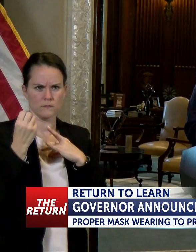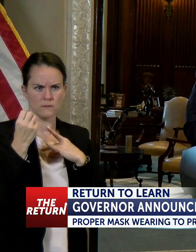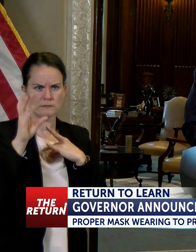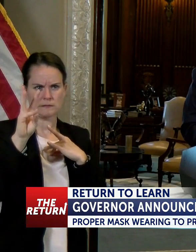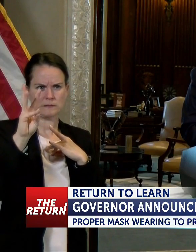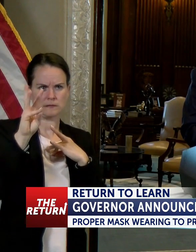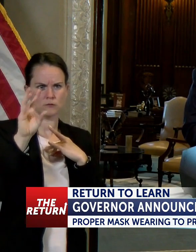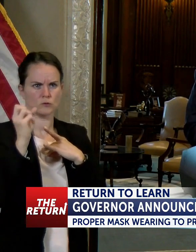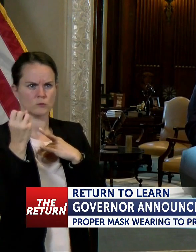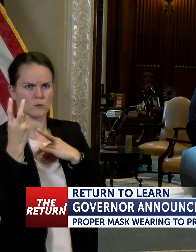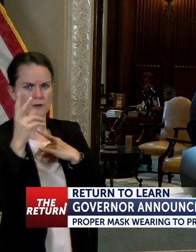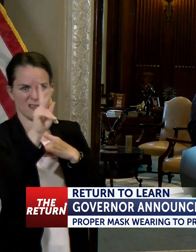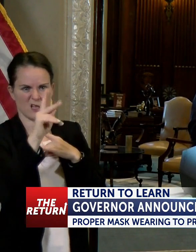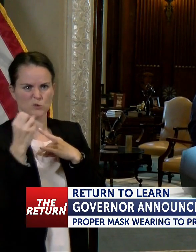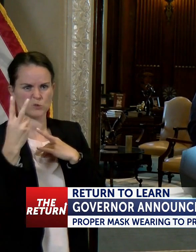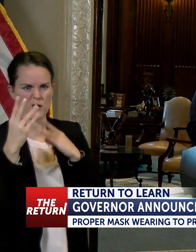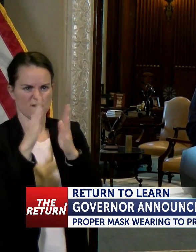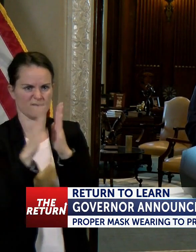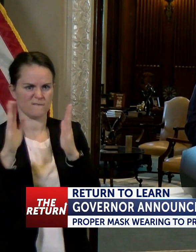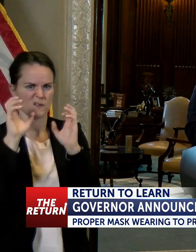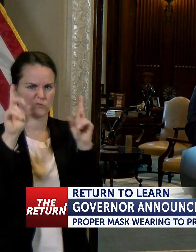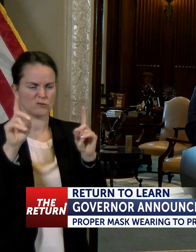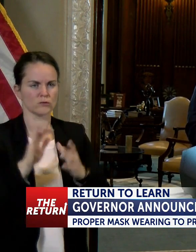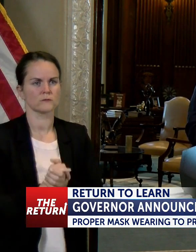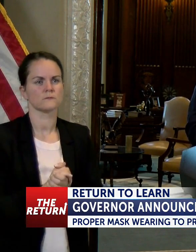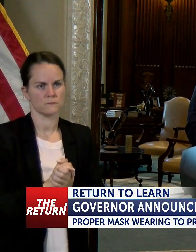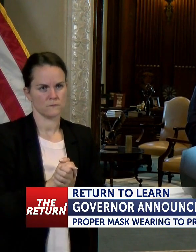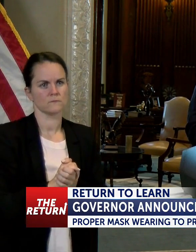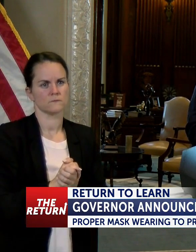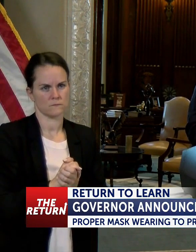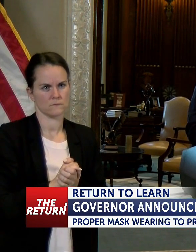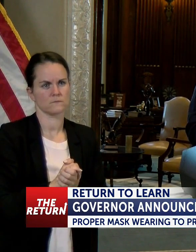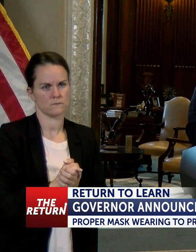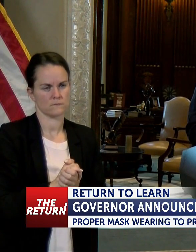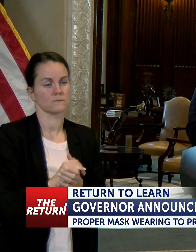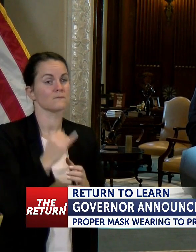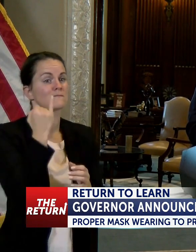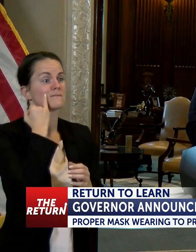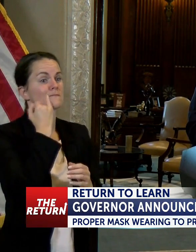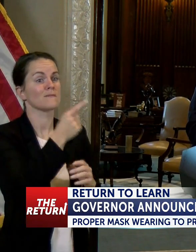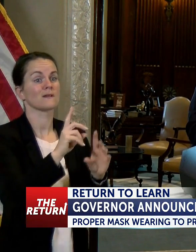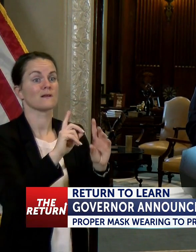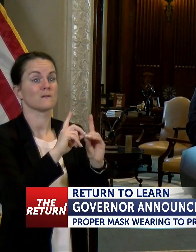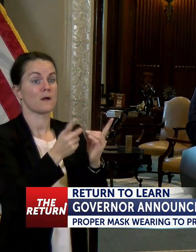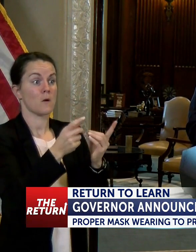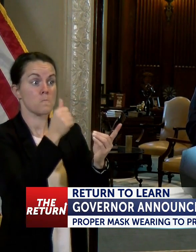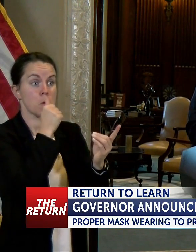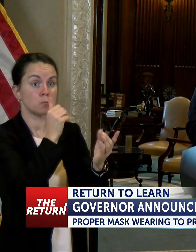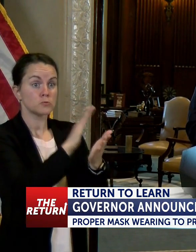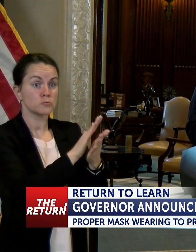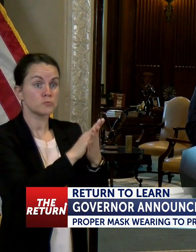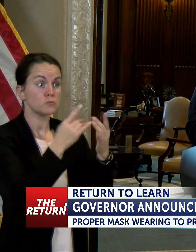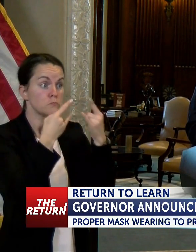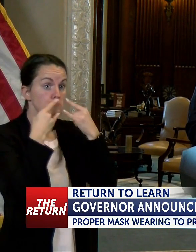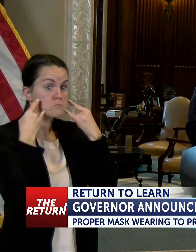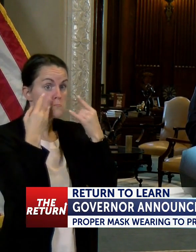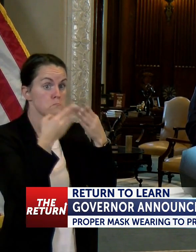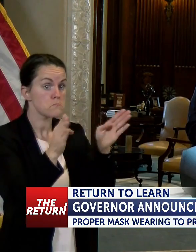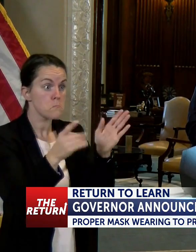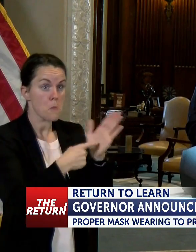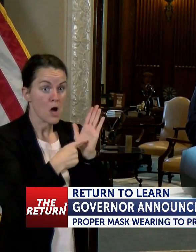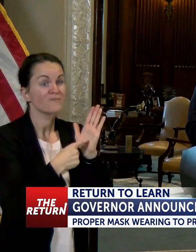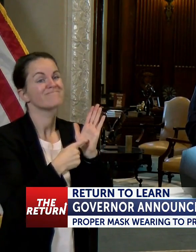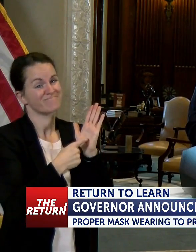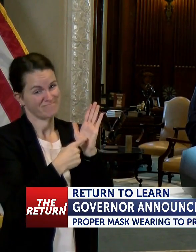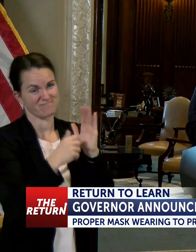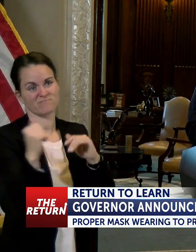guidance applies if a district or charter school has a mask mandate in place and all individuals are wearing their